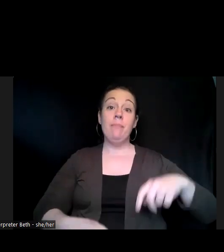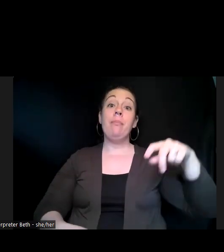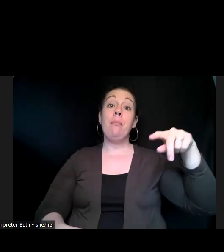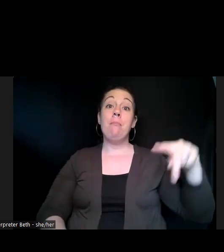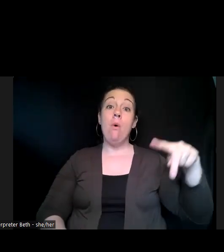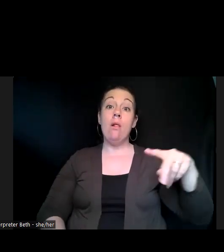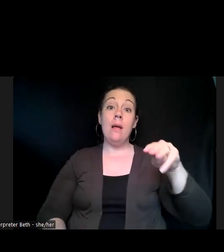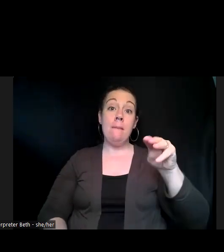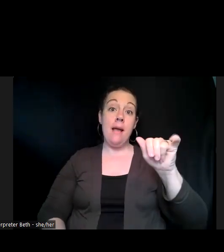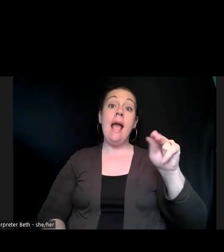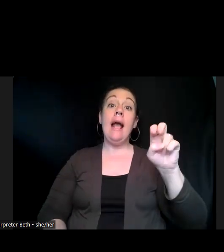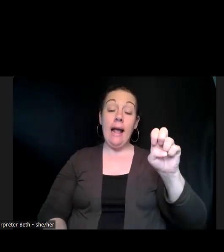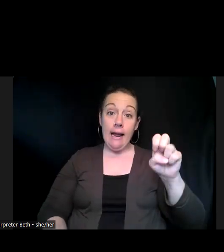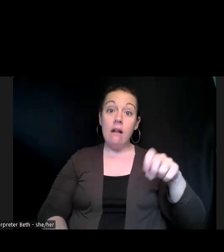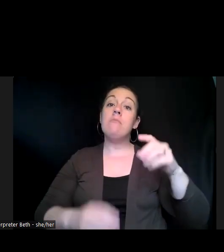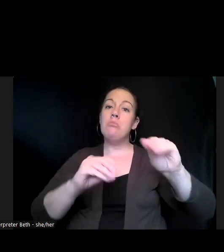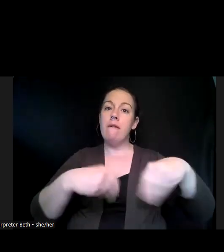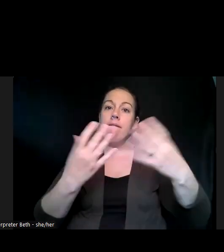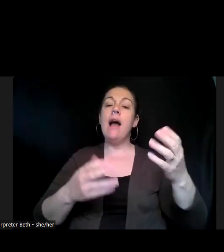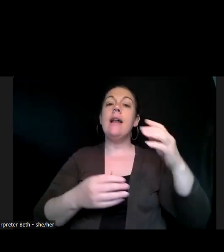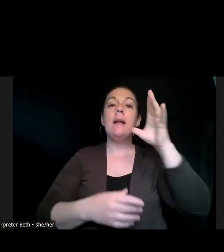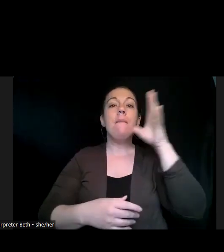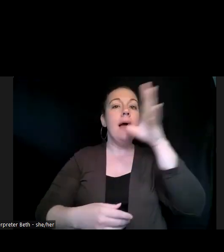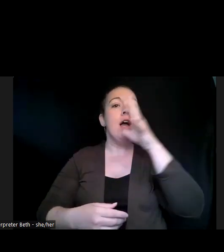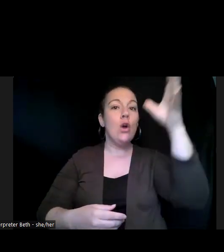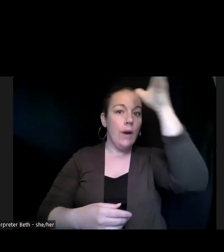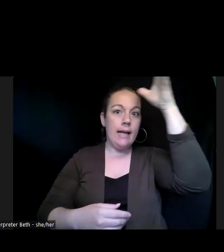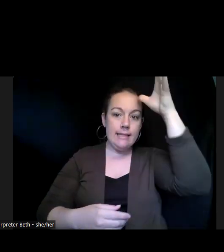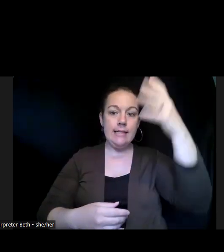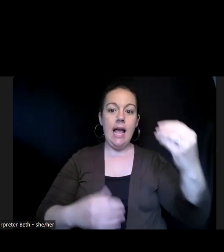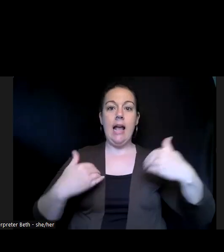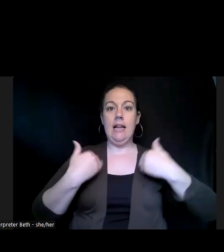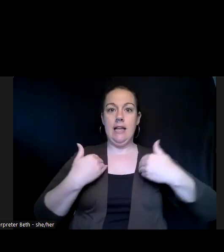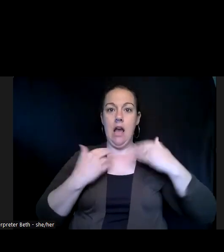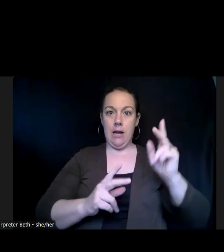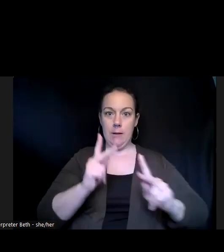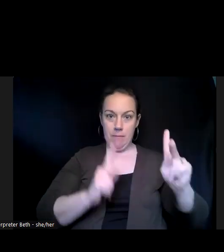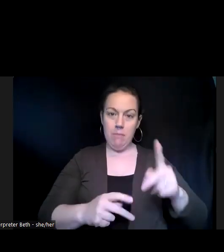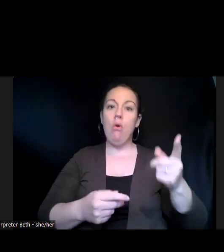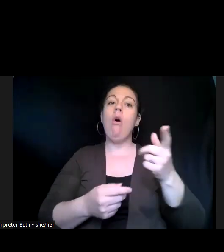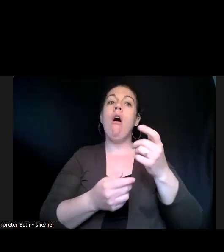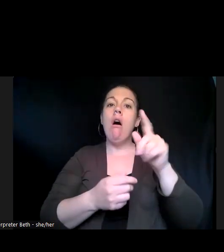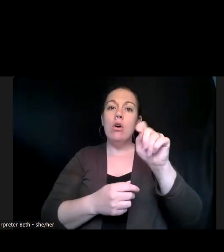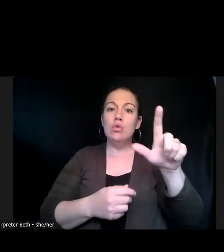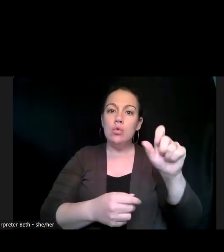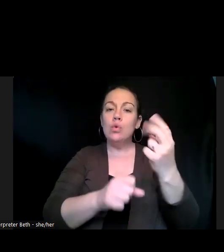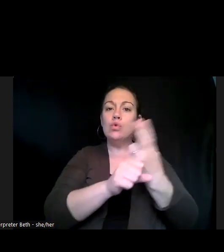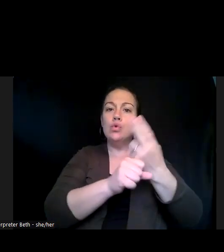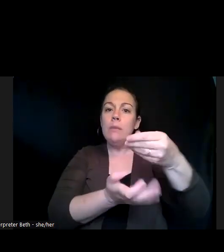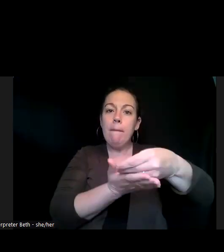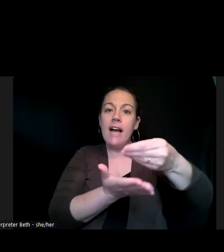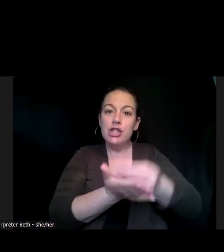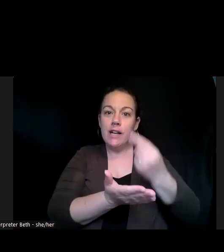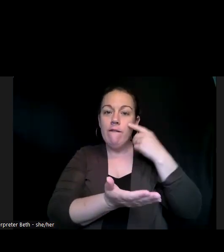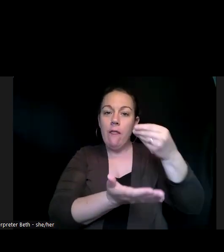Empower provided parents and young people training on participatory budgeting so that they could engage, they could be well equipped to engage